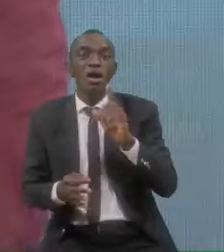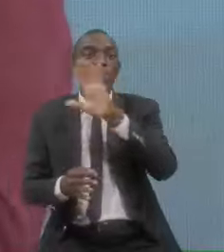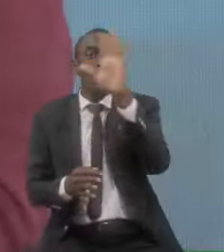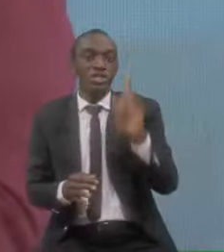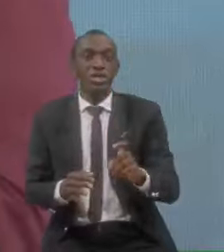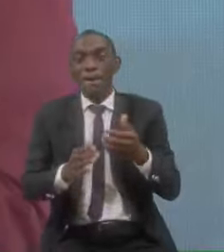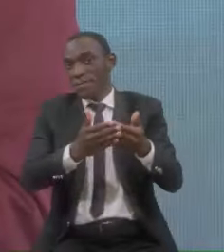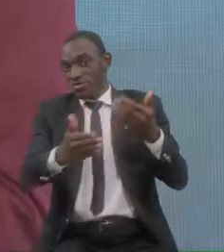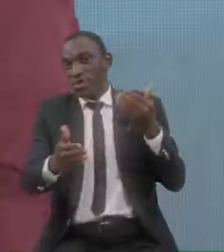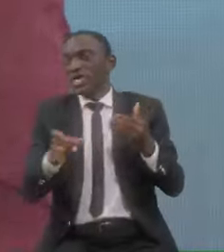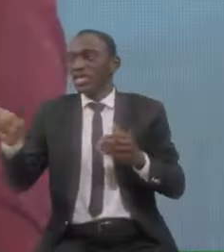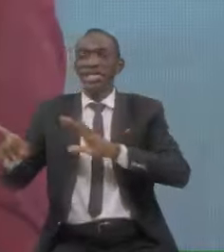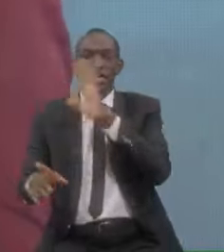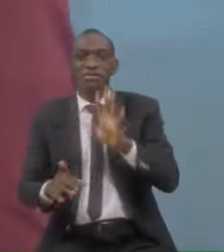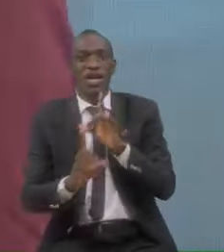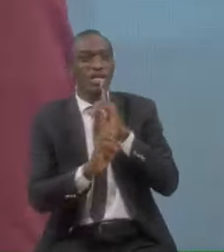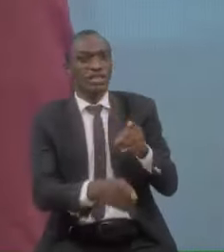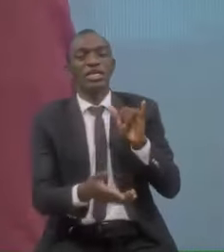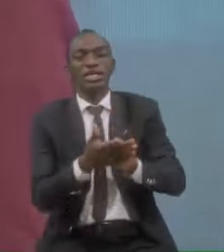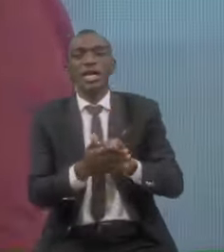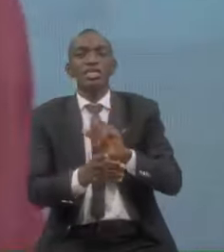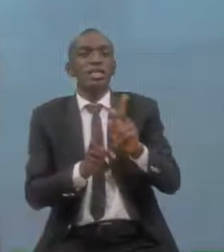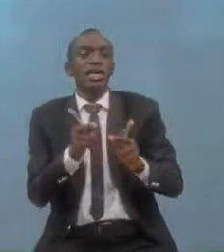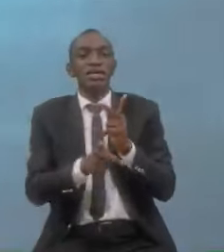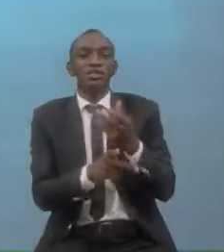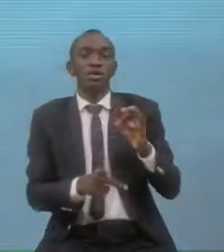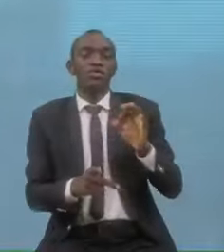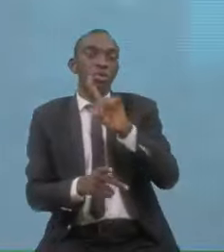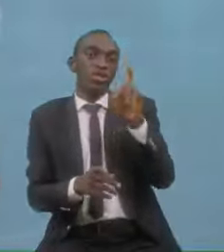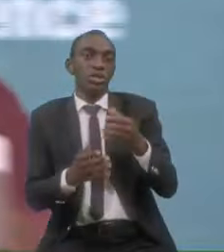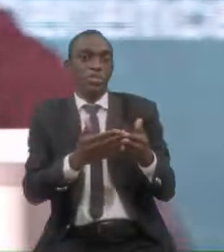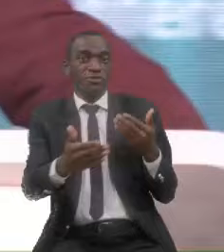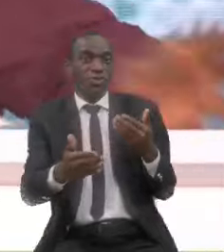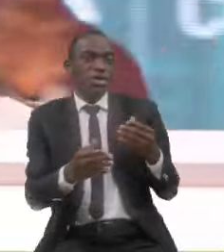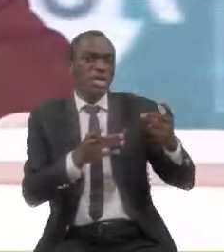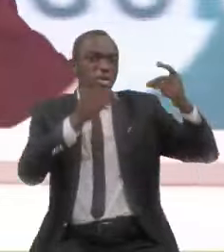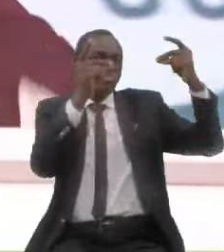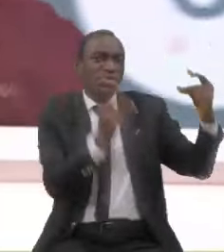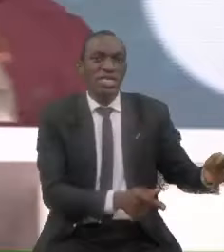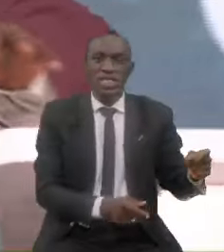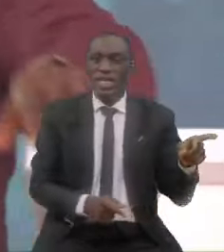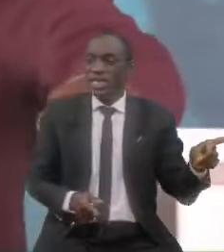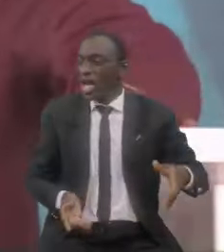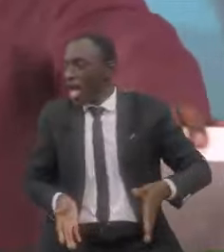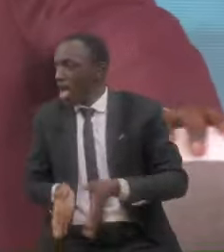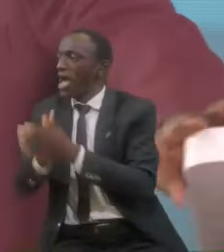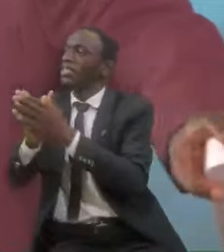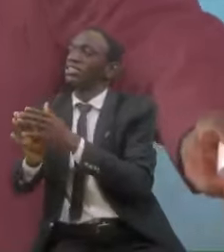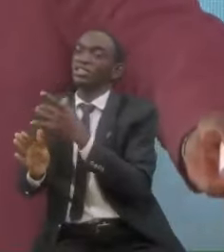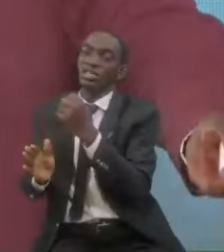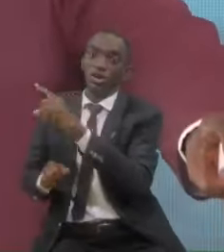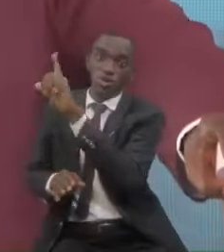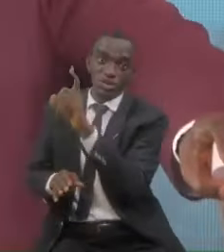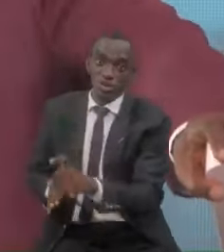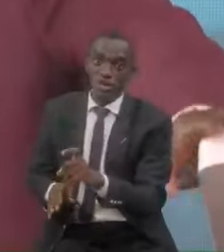that before. And immediately they ask the question, they will never ask you the question that the Holy